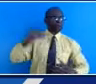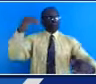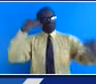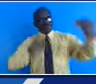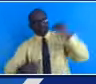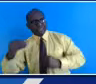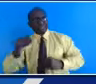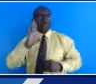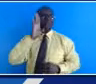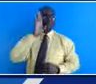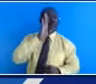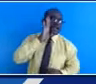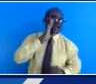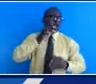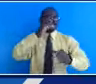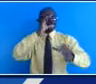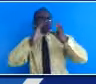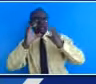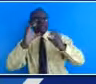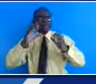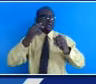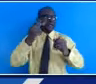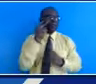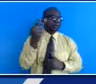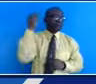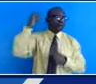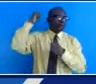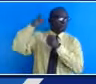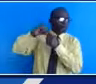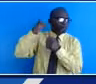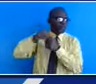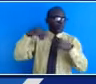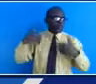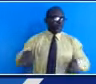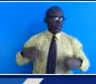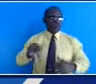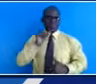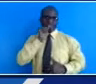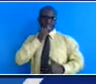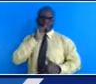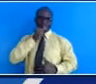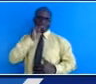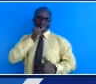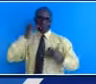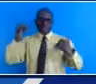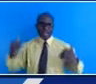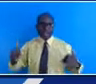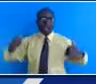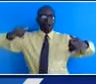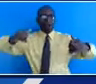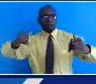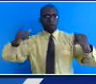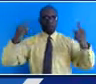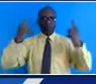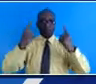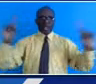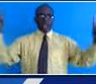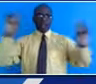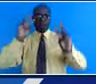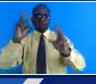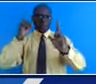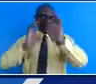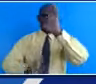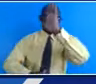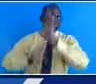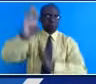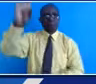everything. So with that, if there are no questions, we'll thank you for being here. We'll thank you for watching. Tomorrow we'll have another interview at 11 o'clock. We'll give an